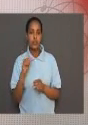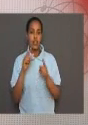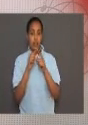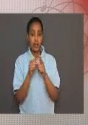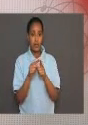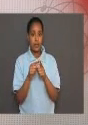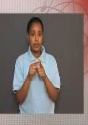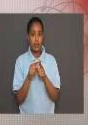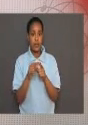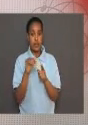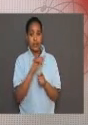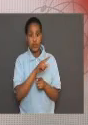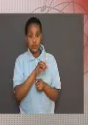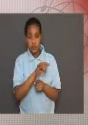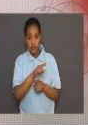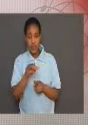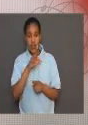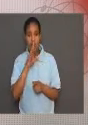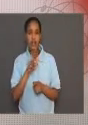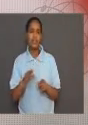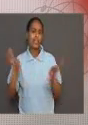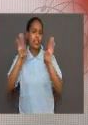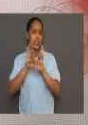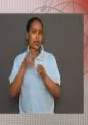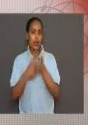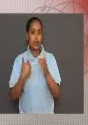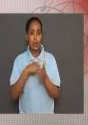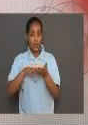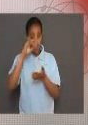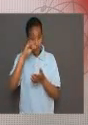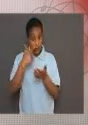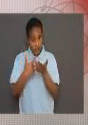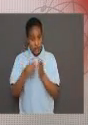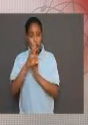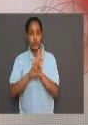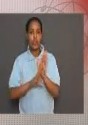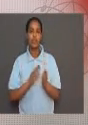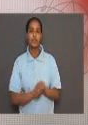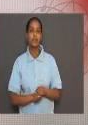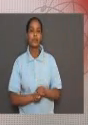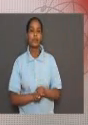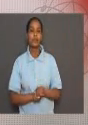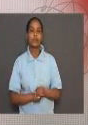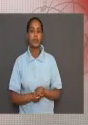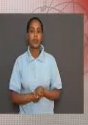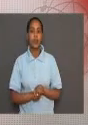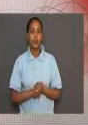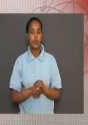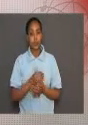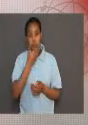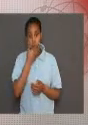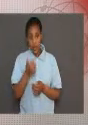terms as they are essential to what we will learn in this unit. Do your